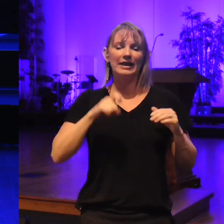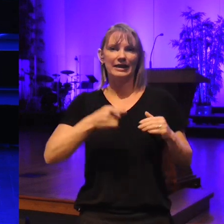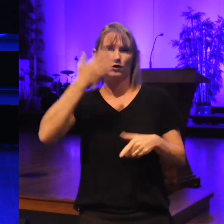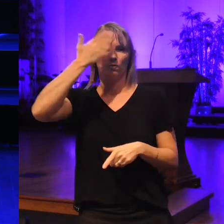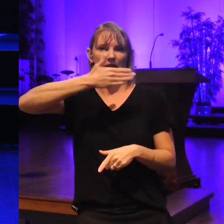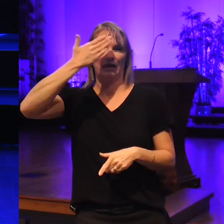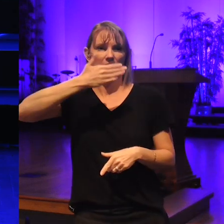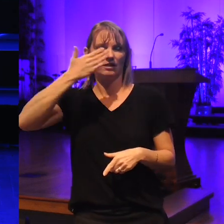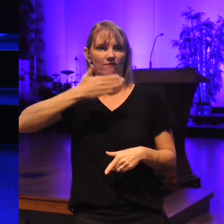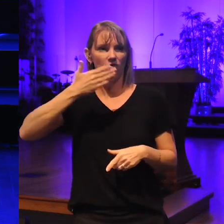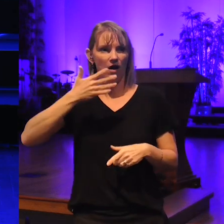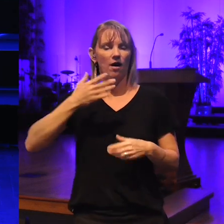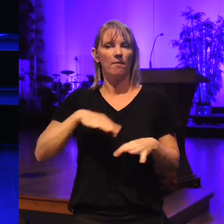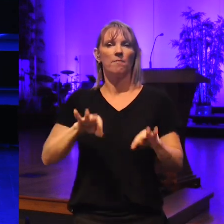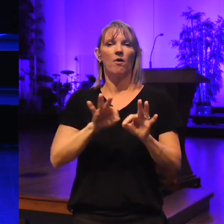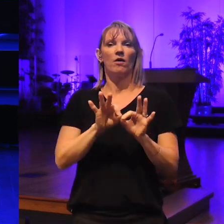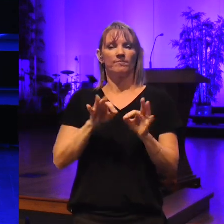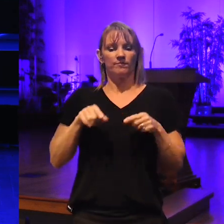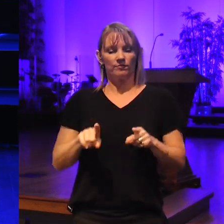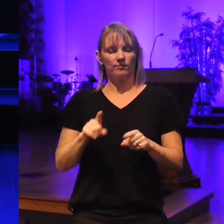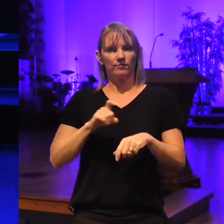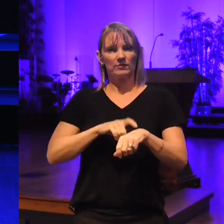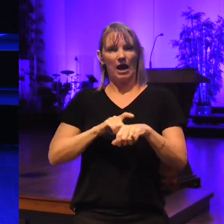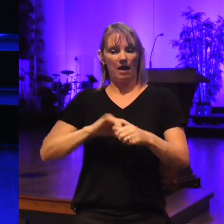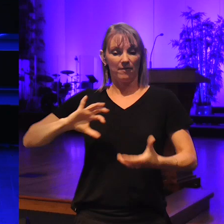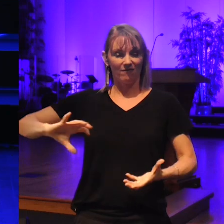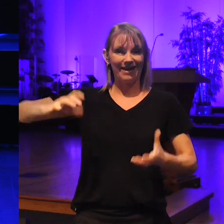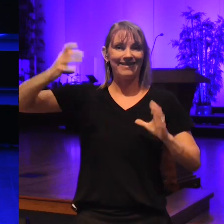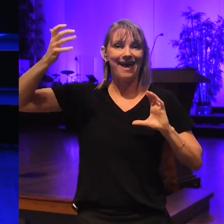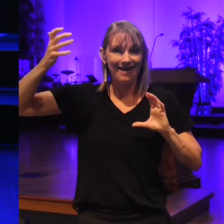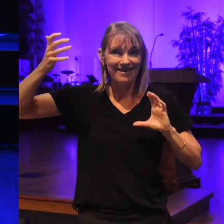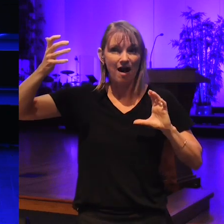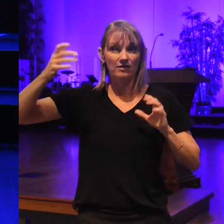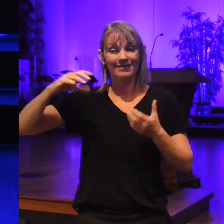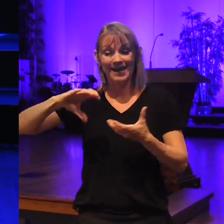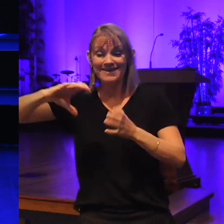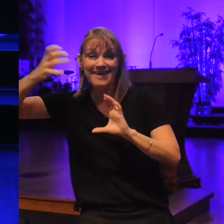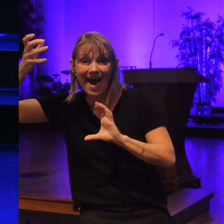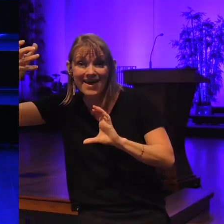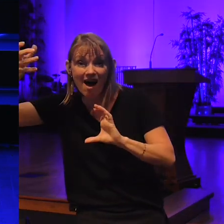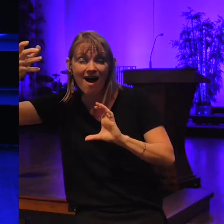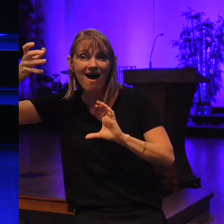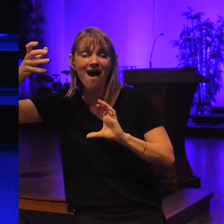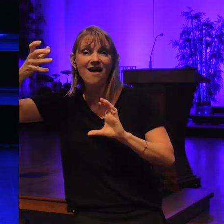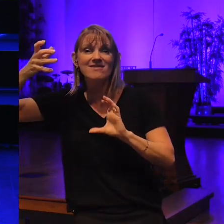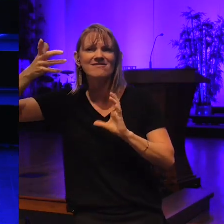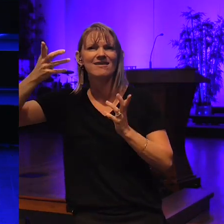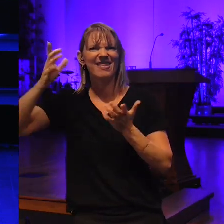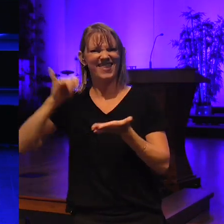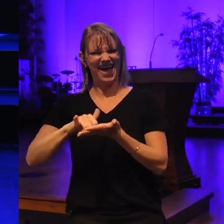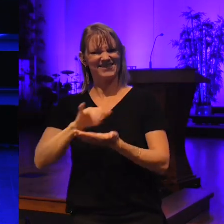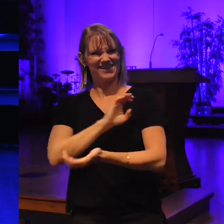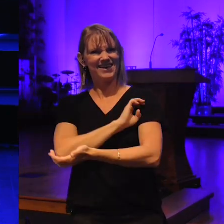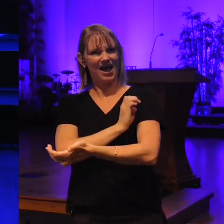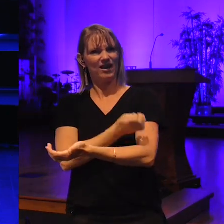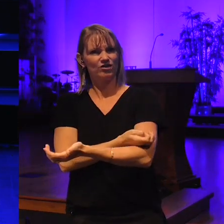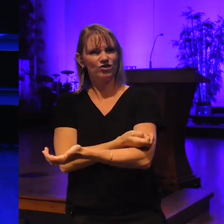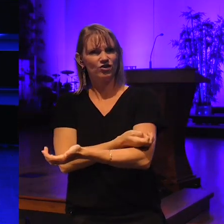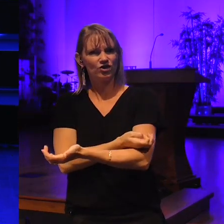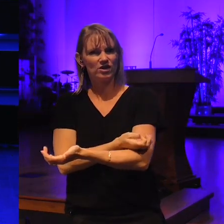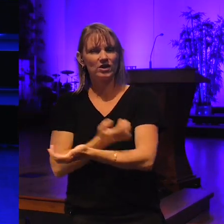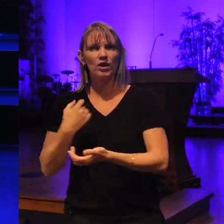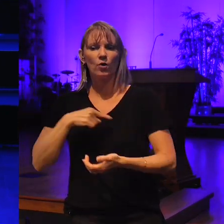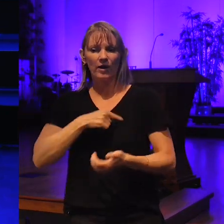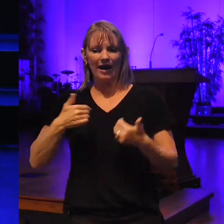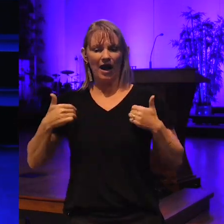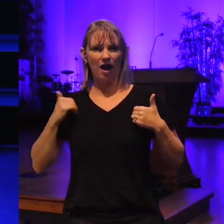foreground. It is important that in a time of chaos, and chaos it's an energy, and